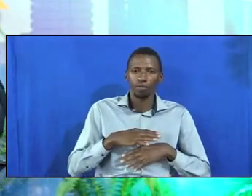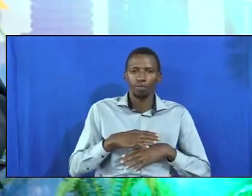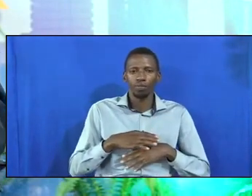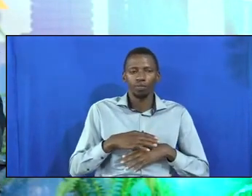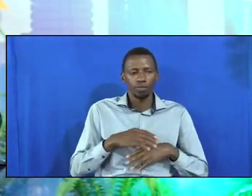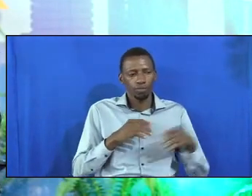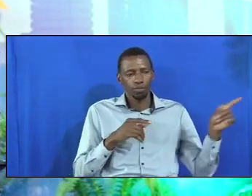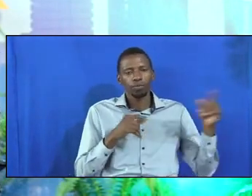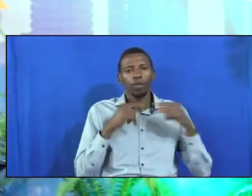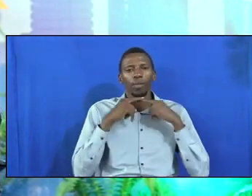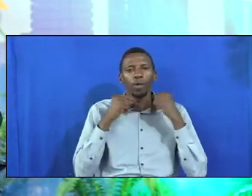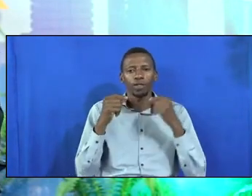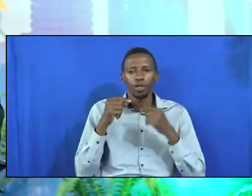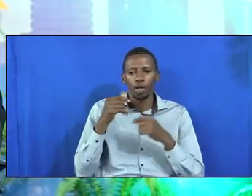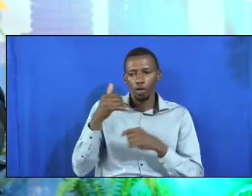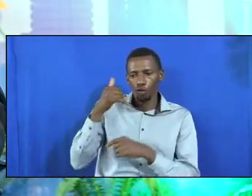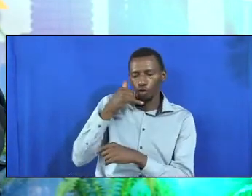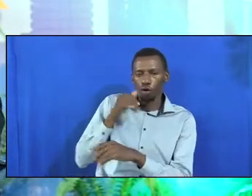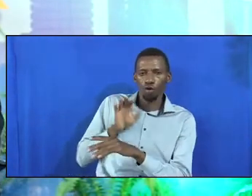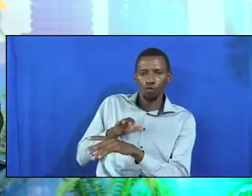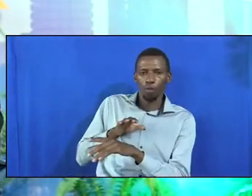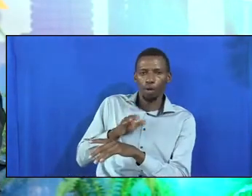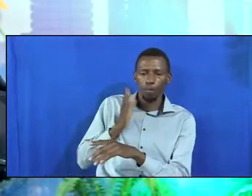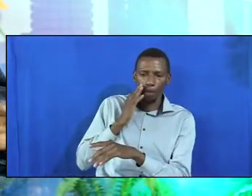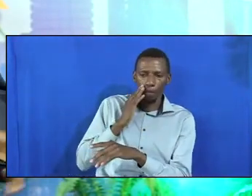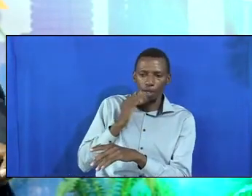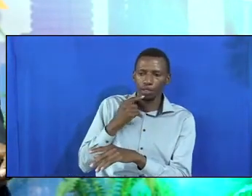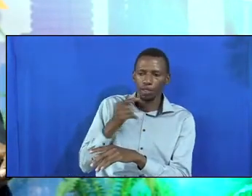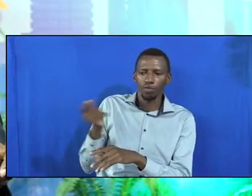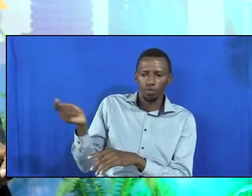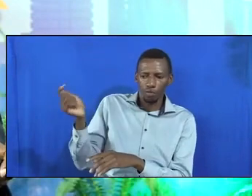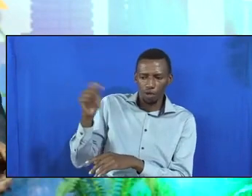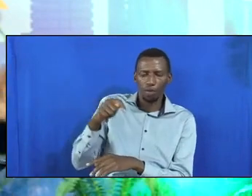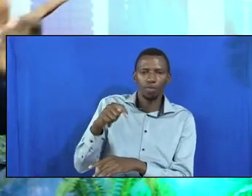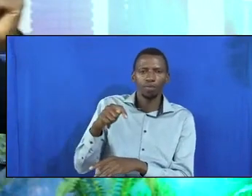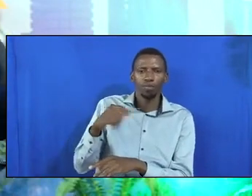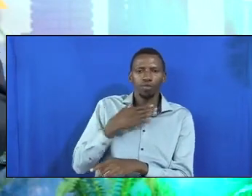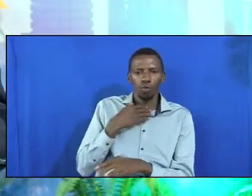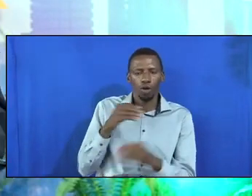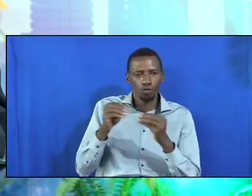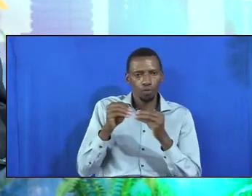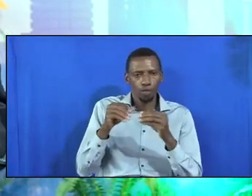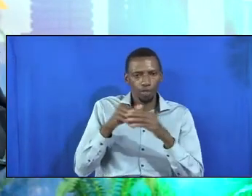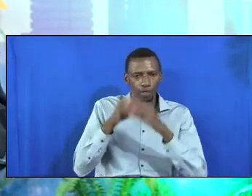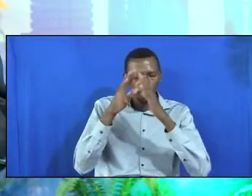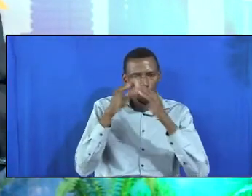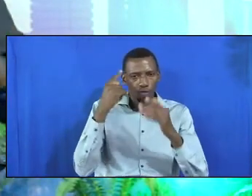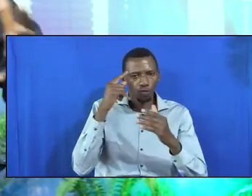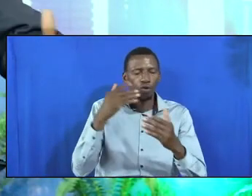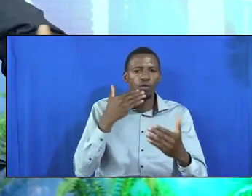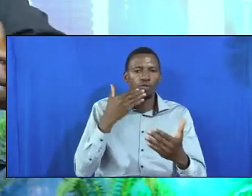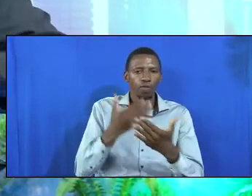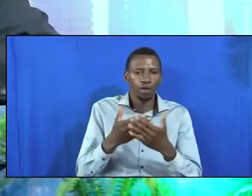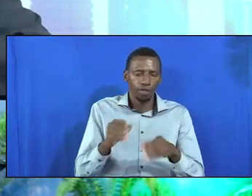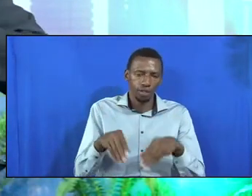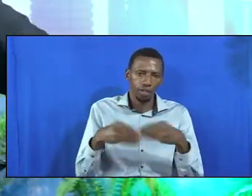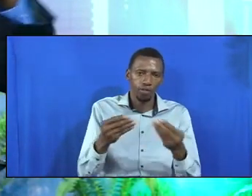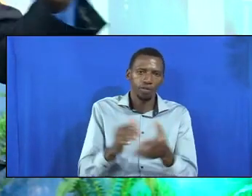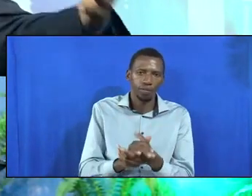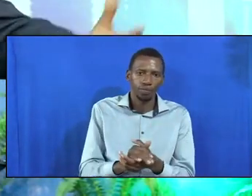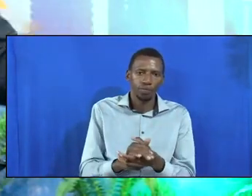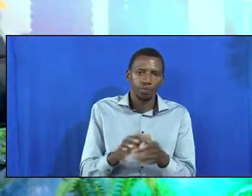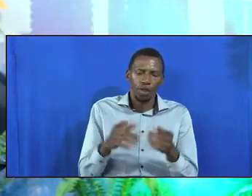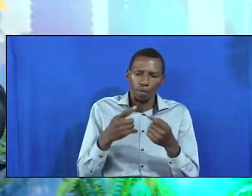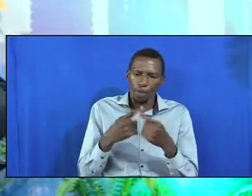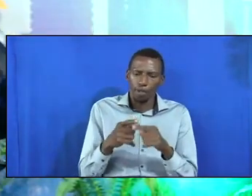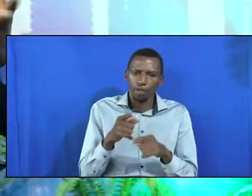Mama, come. I want us to meet in the house for a Thanksgiving. But before we do the Thanksgiving, tell me that night, how